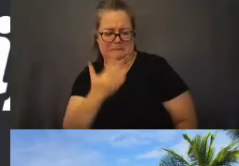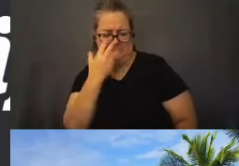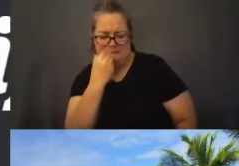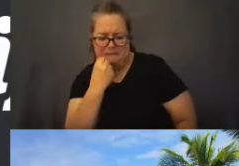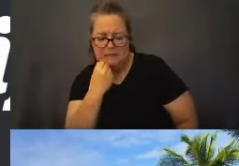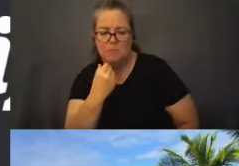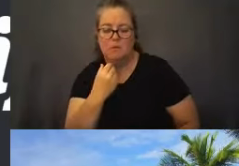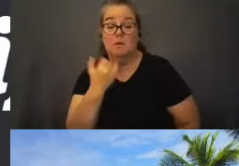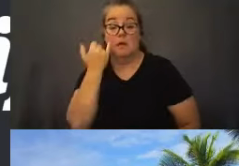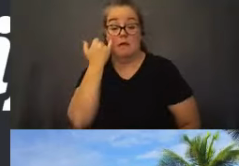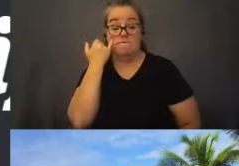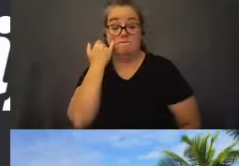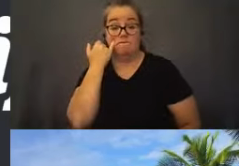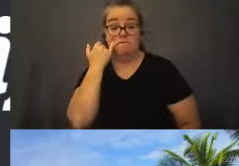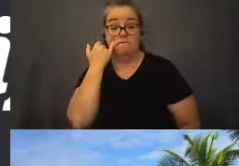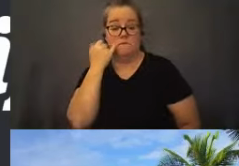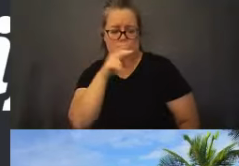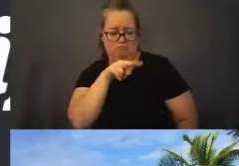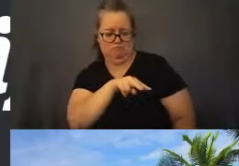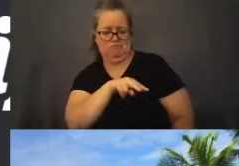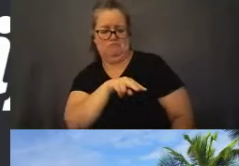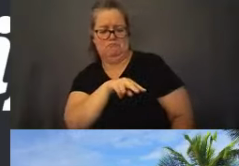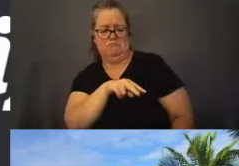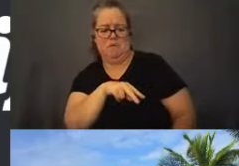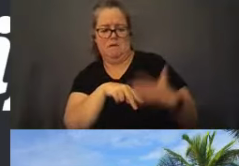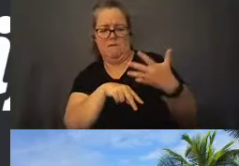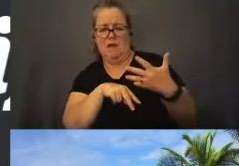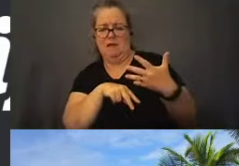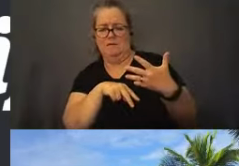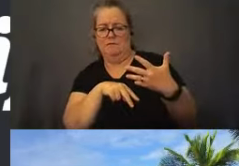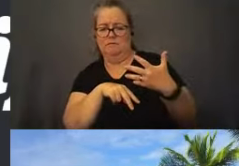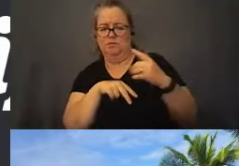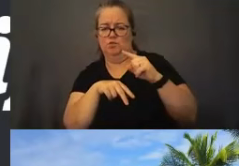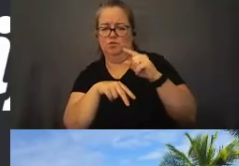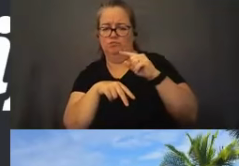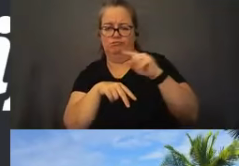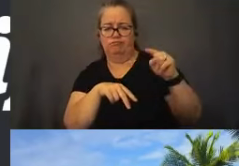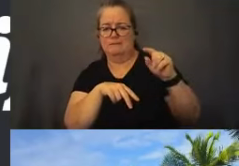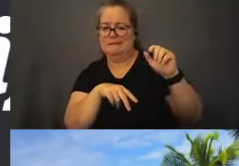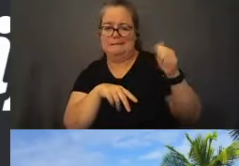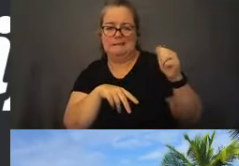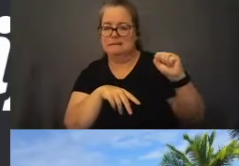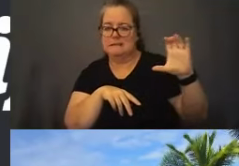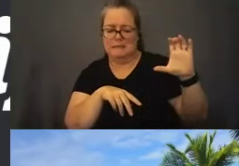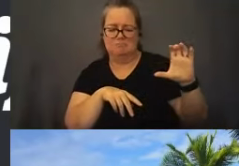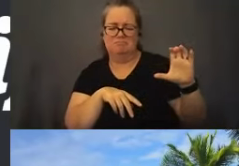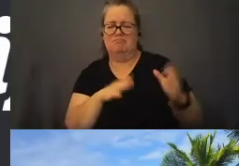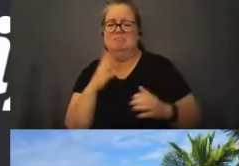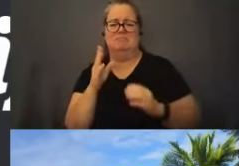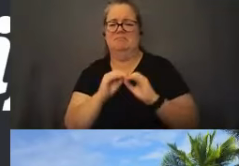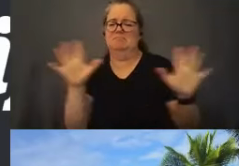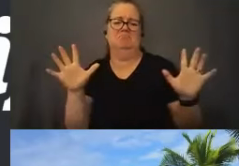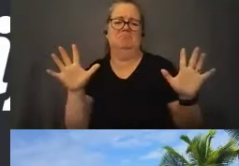If you're looking at them for 5 to 10 seconds, you can tell. Most of us